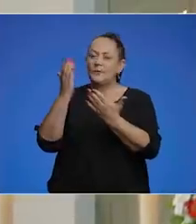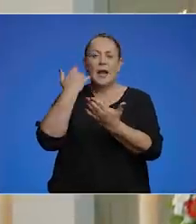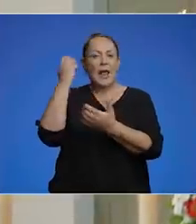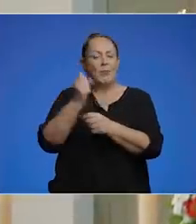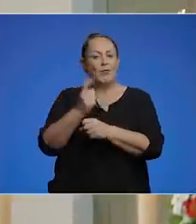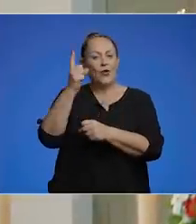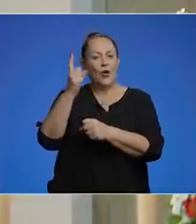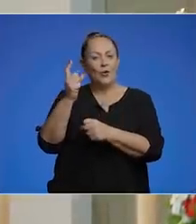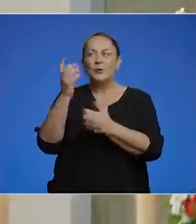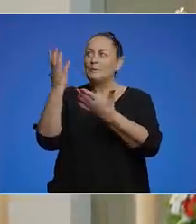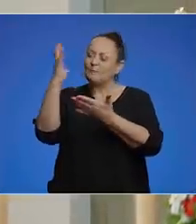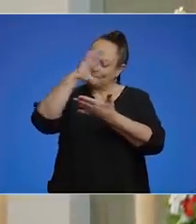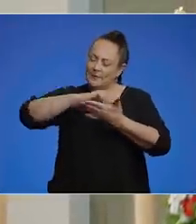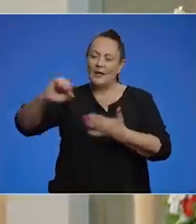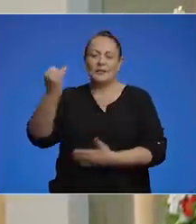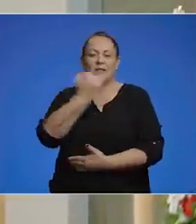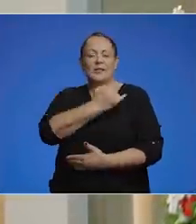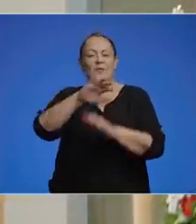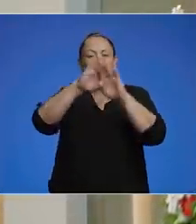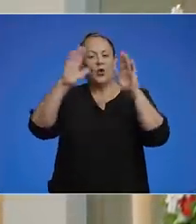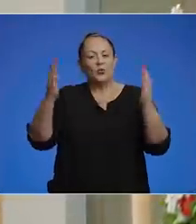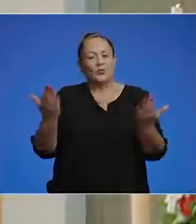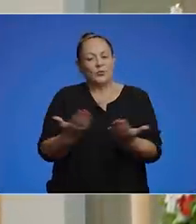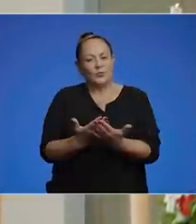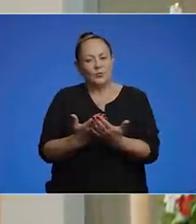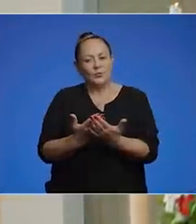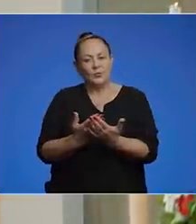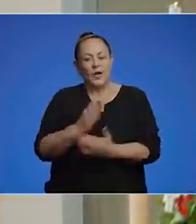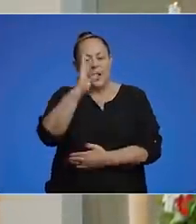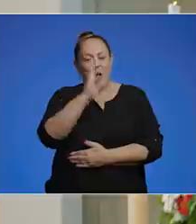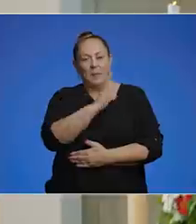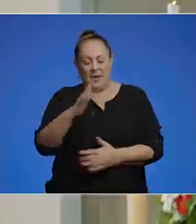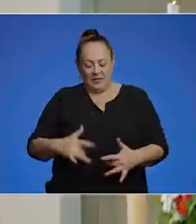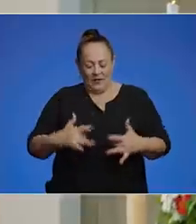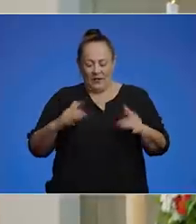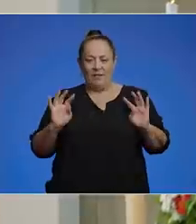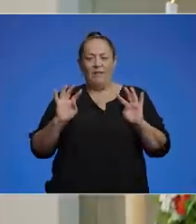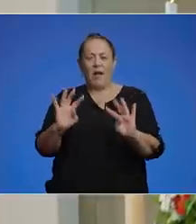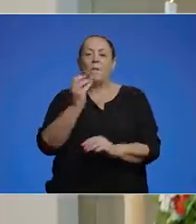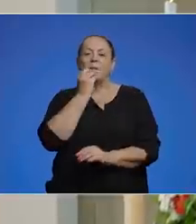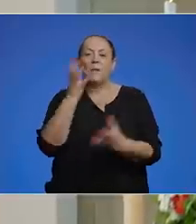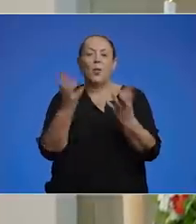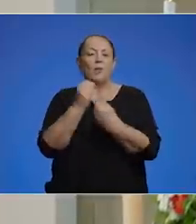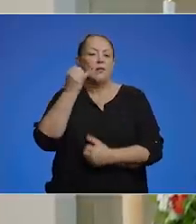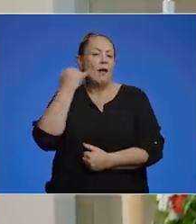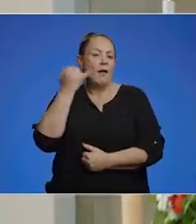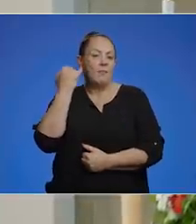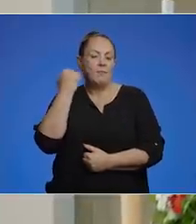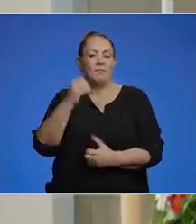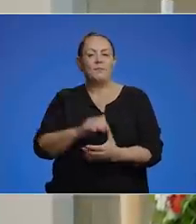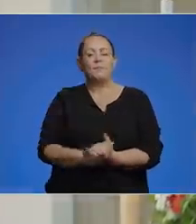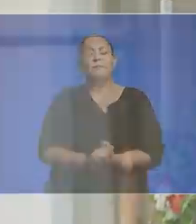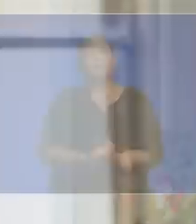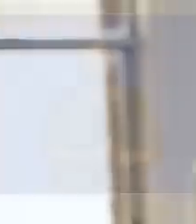Behold the Lamb of God. Behold him who takes away the sins of the world. Blessed are those called to the supper of the